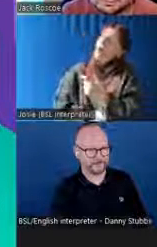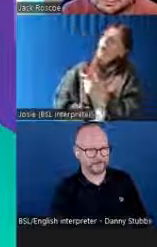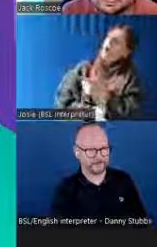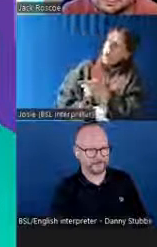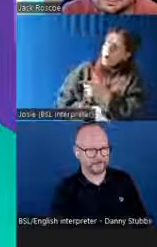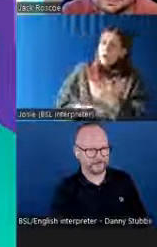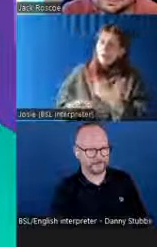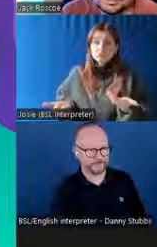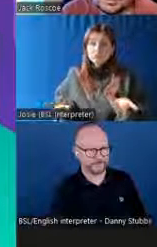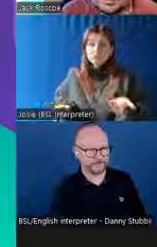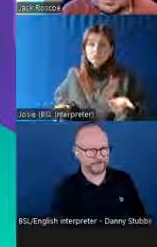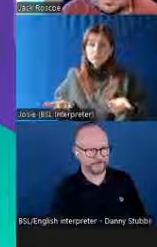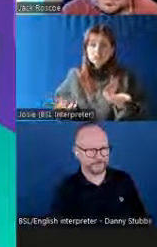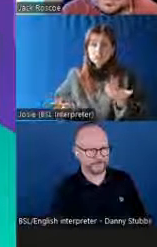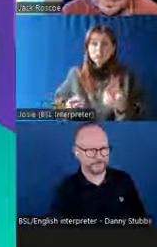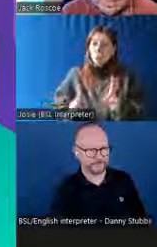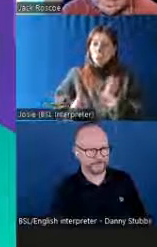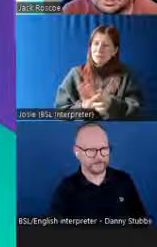counting.